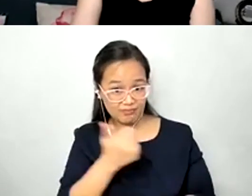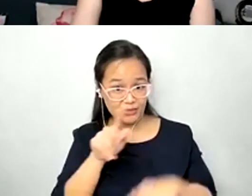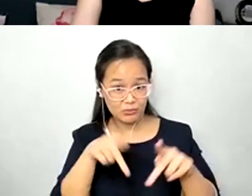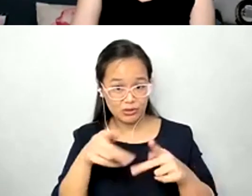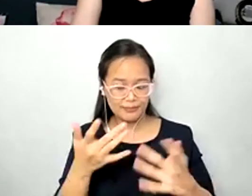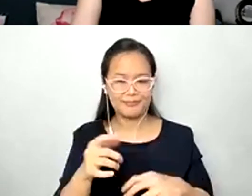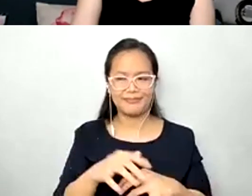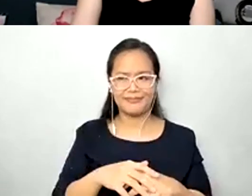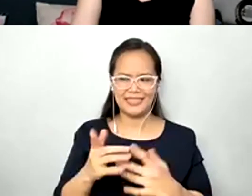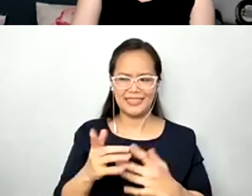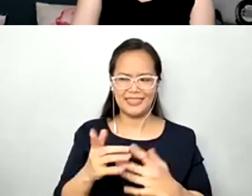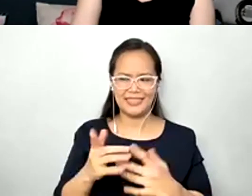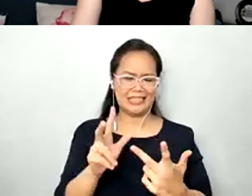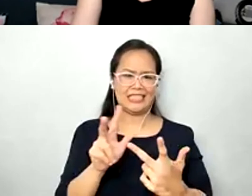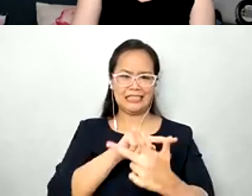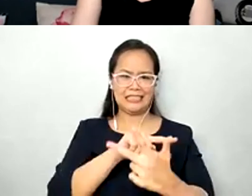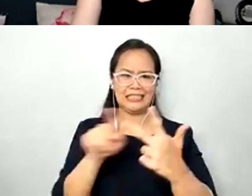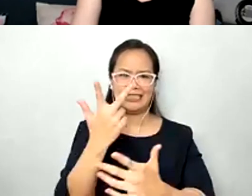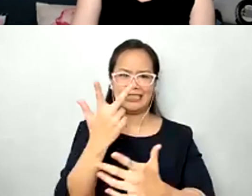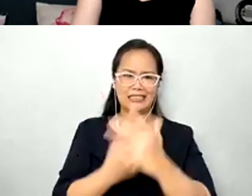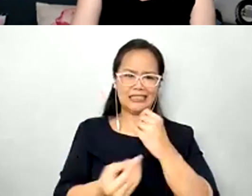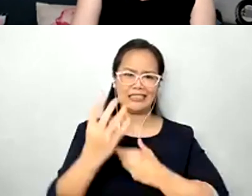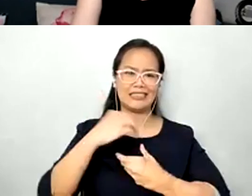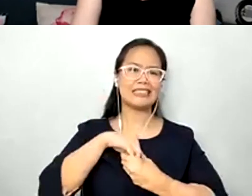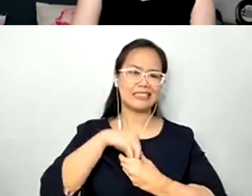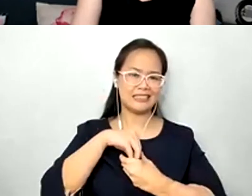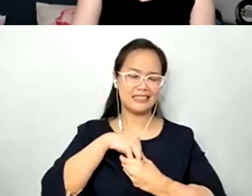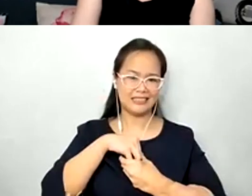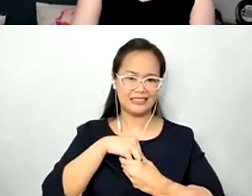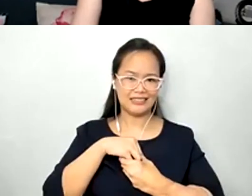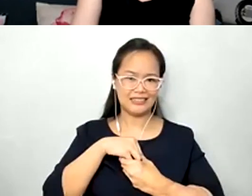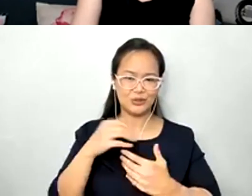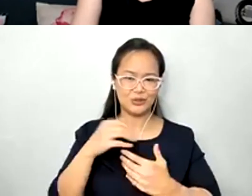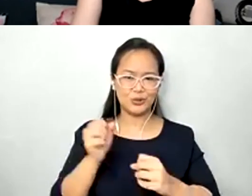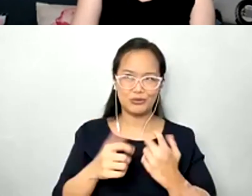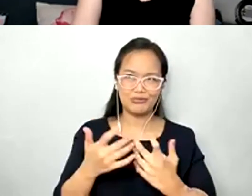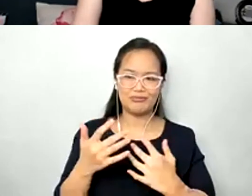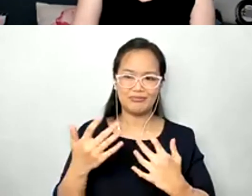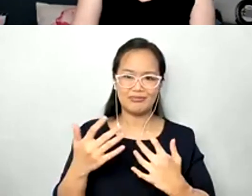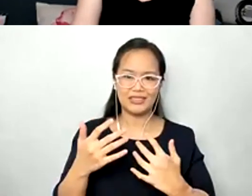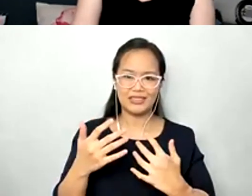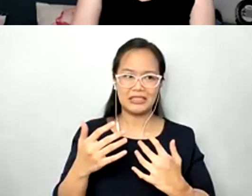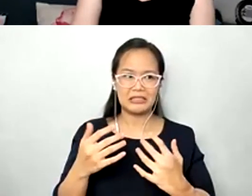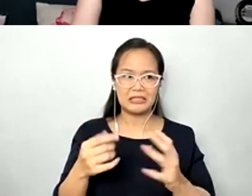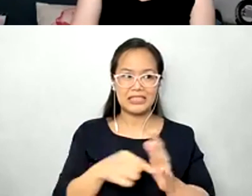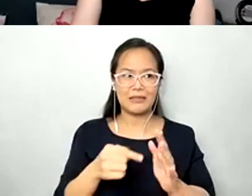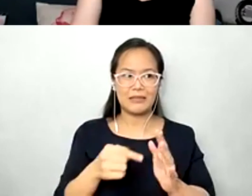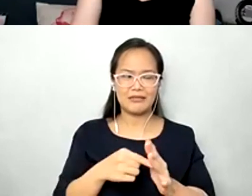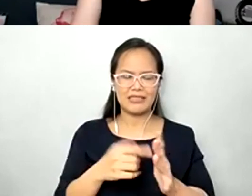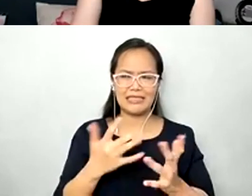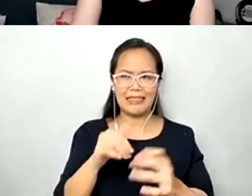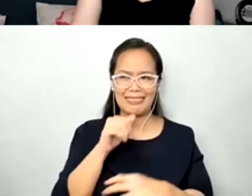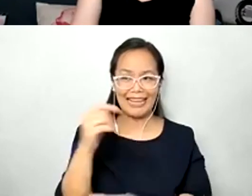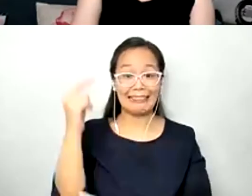imbibe ko na kasi yung tatlong ano na yun, tatlong standards na yun. So minsan sinasurface ko lang siya but I don't really think about it